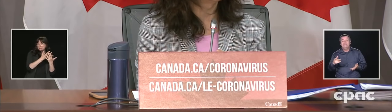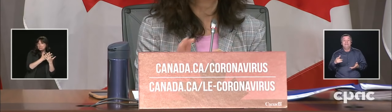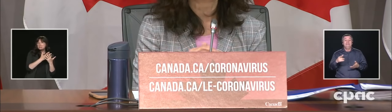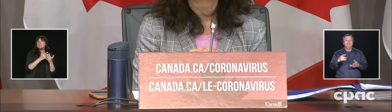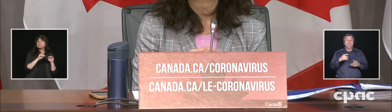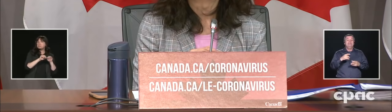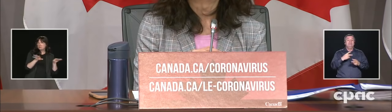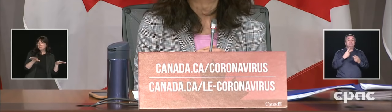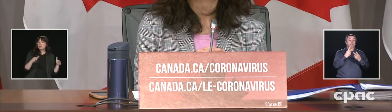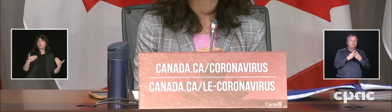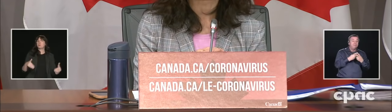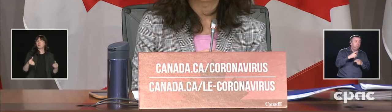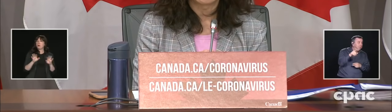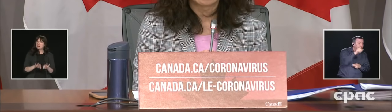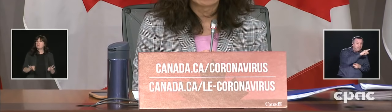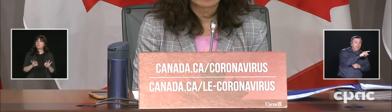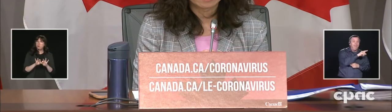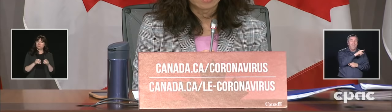right now.